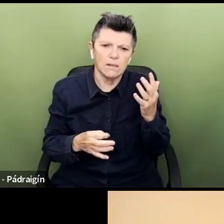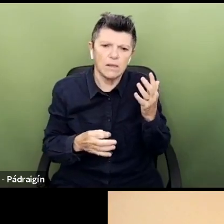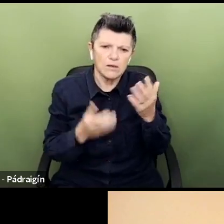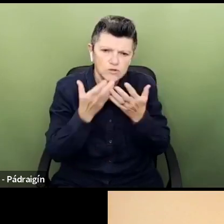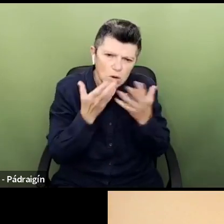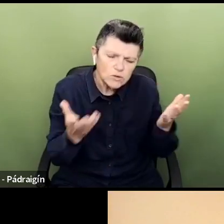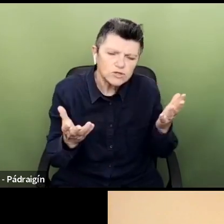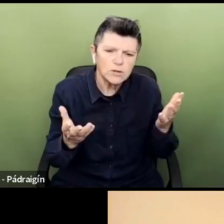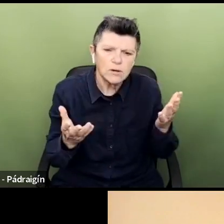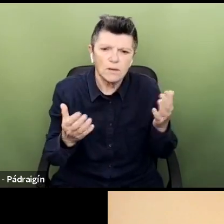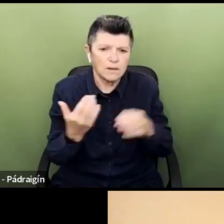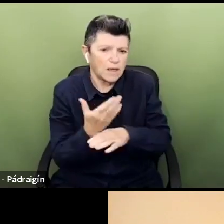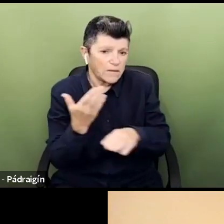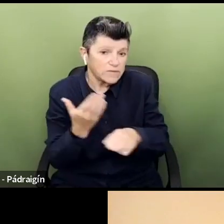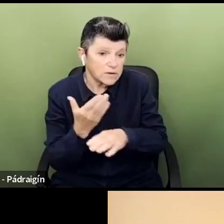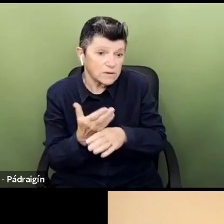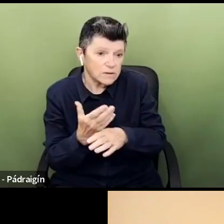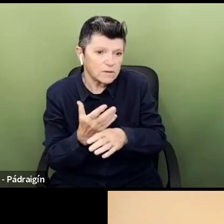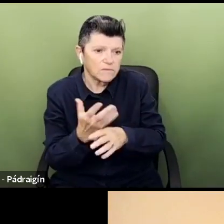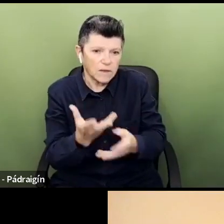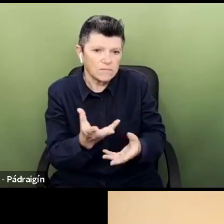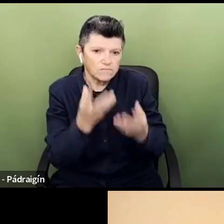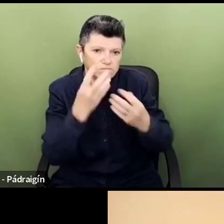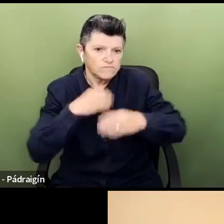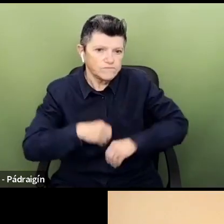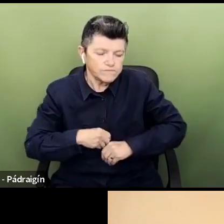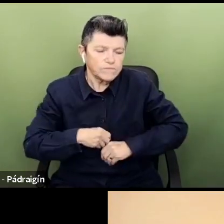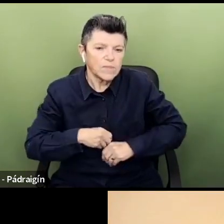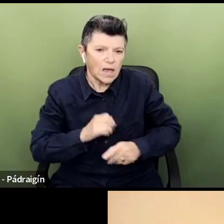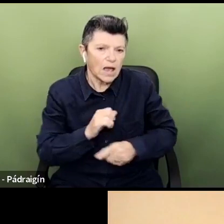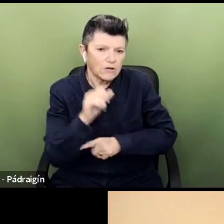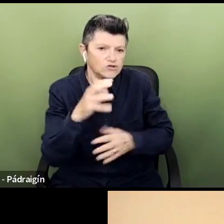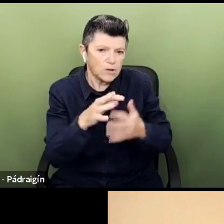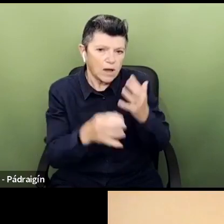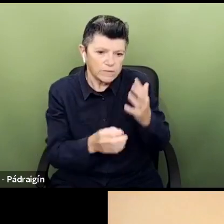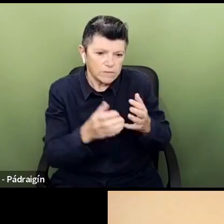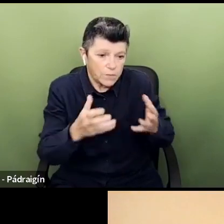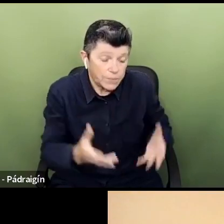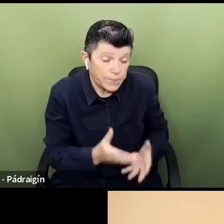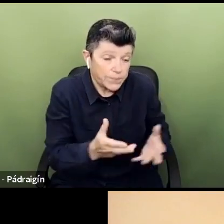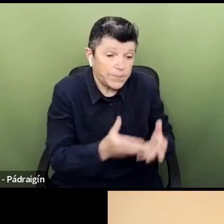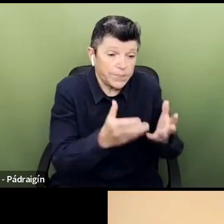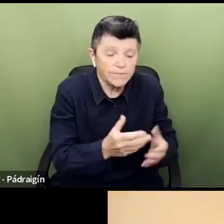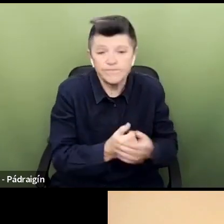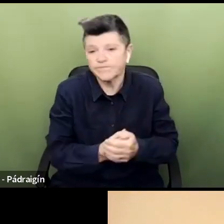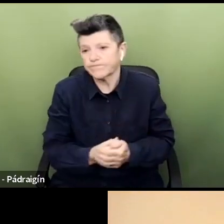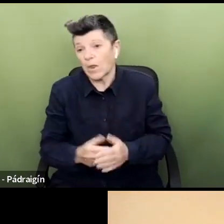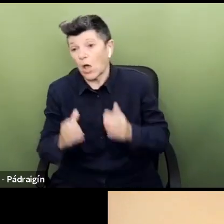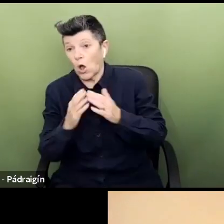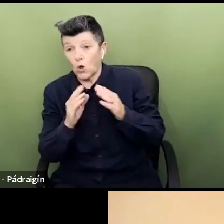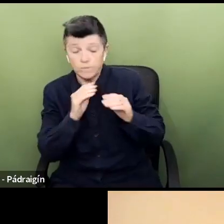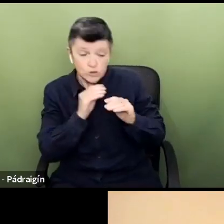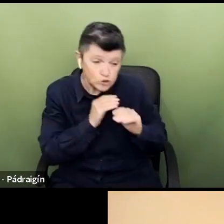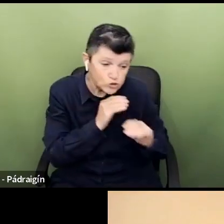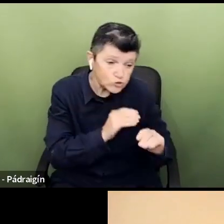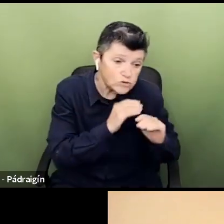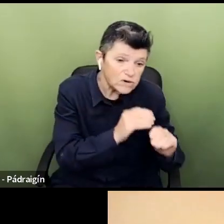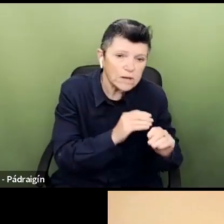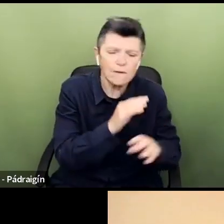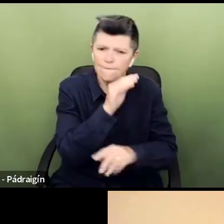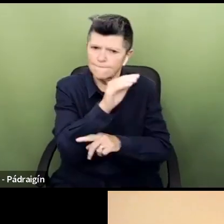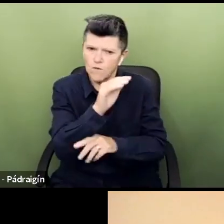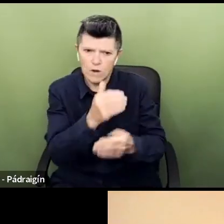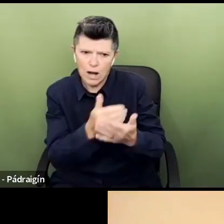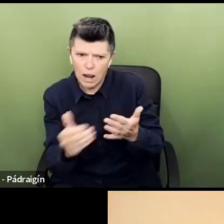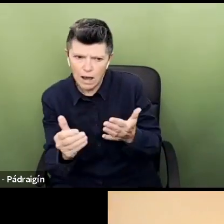you know, activities that engender cultural capital. You know, they did home tutoring, foreign languages, etc. I very